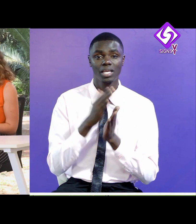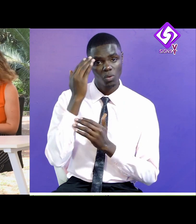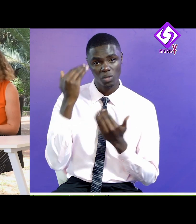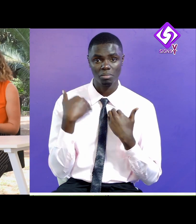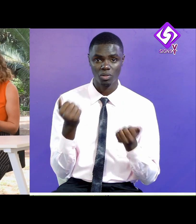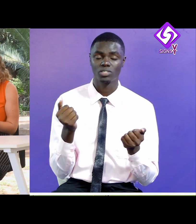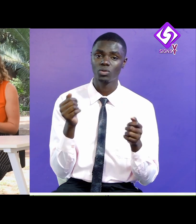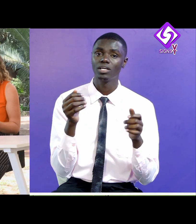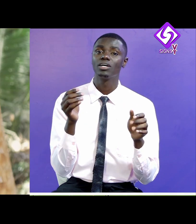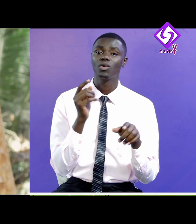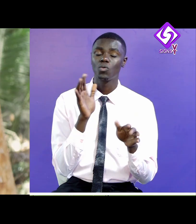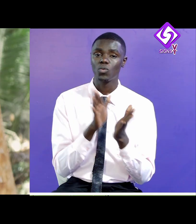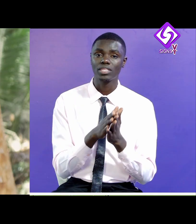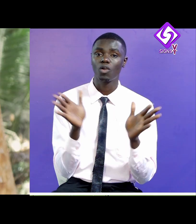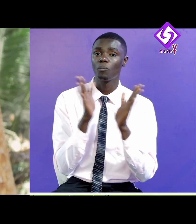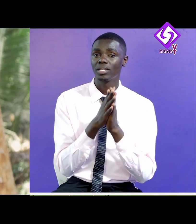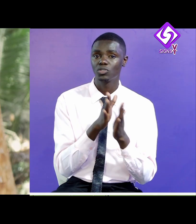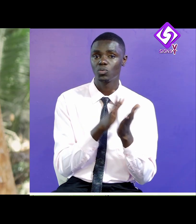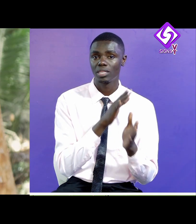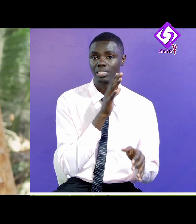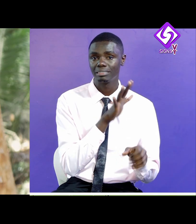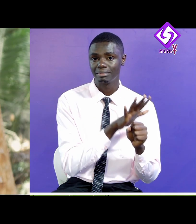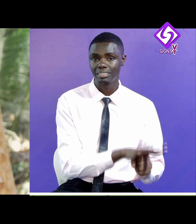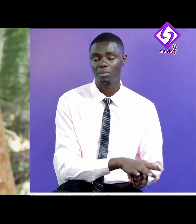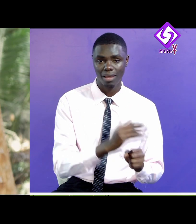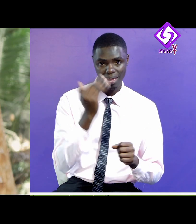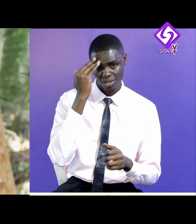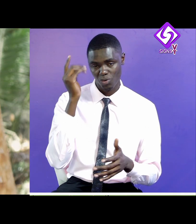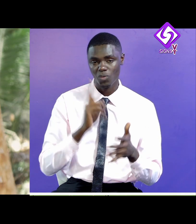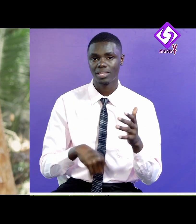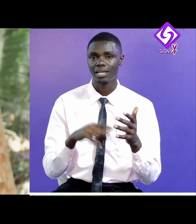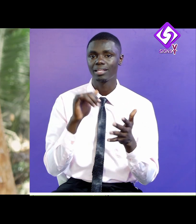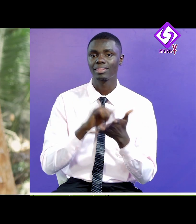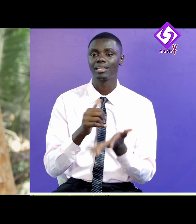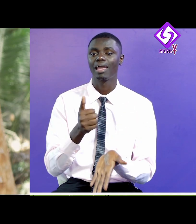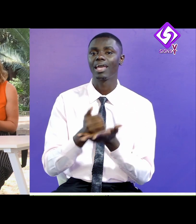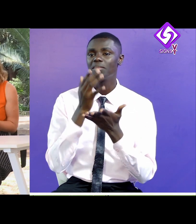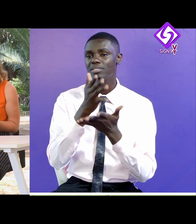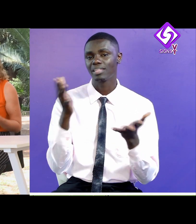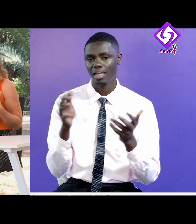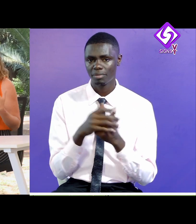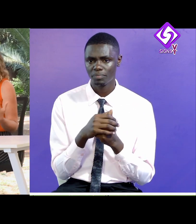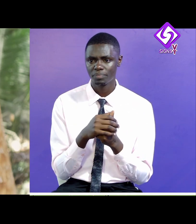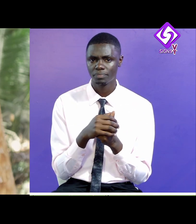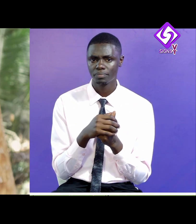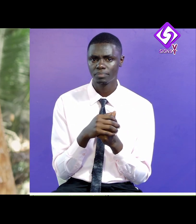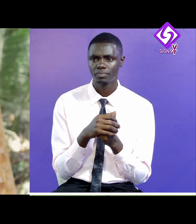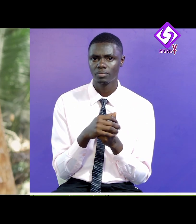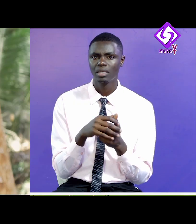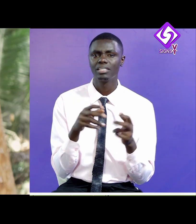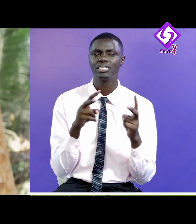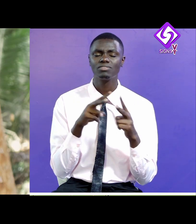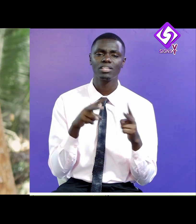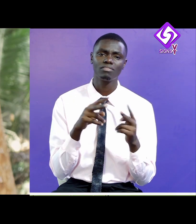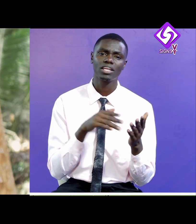So combination of the stigma, not knowing what help is out there, and also it's very vulnerable.